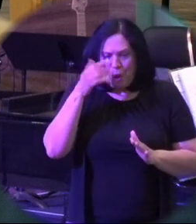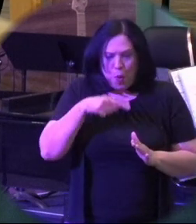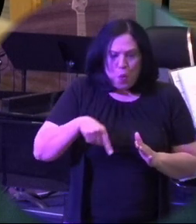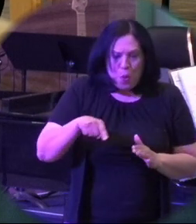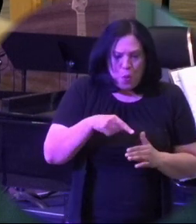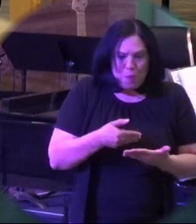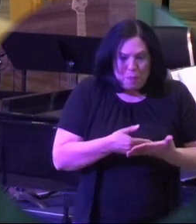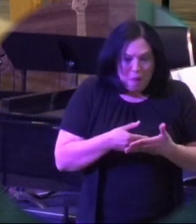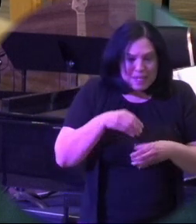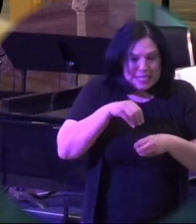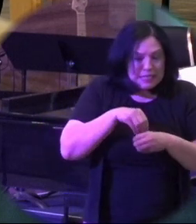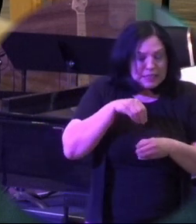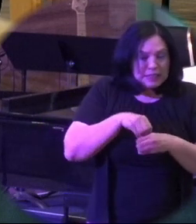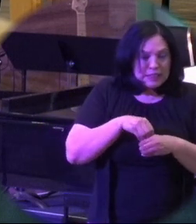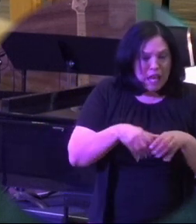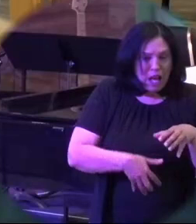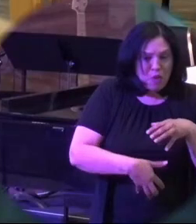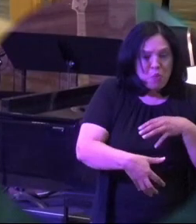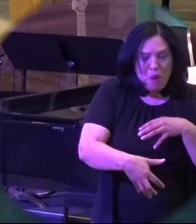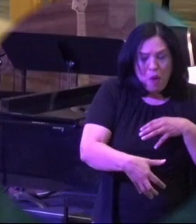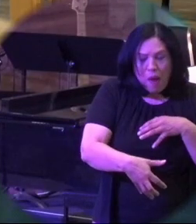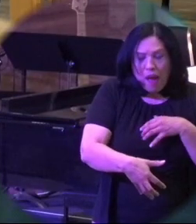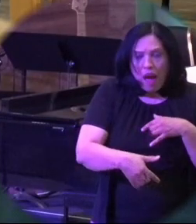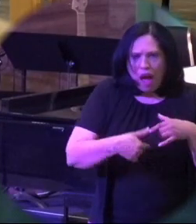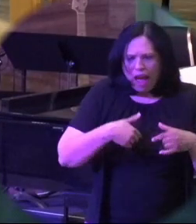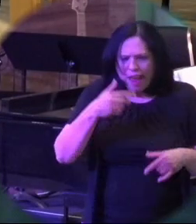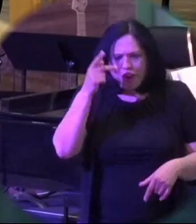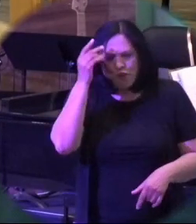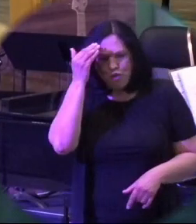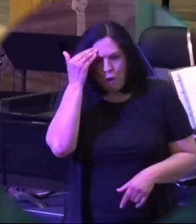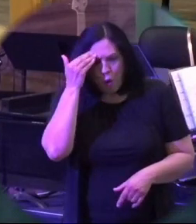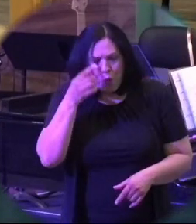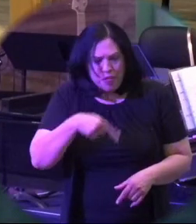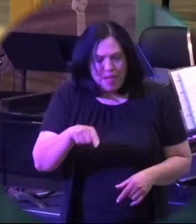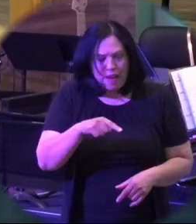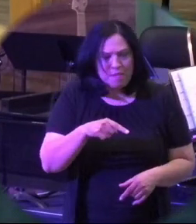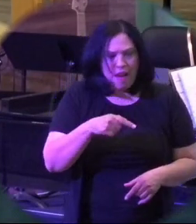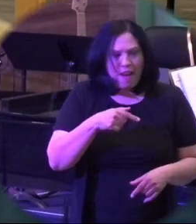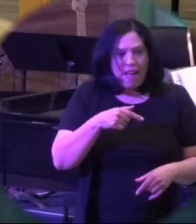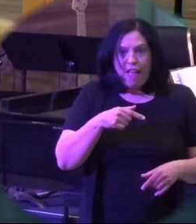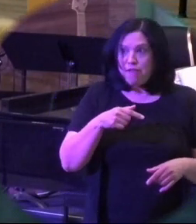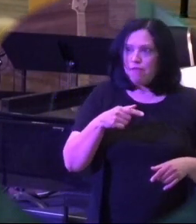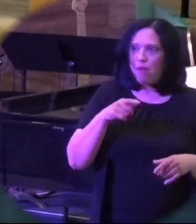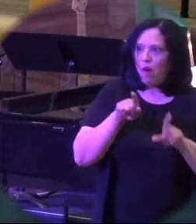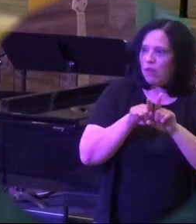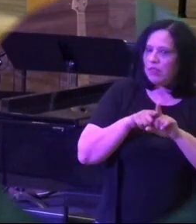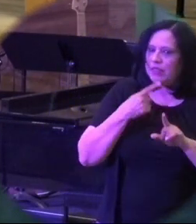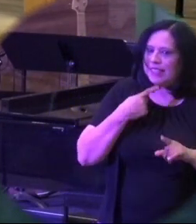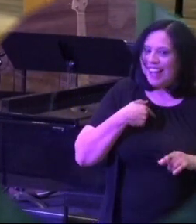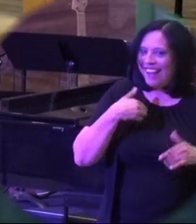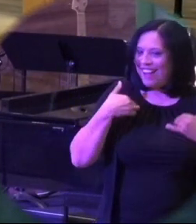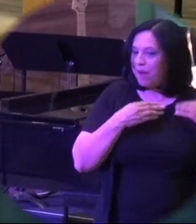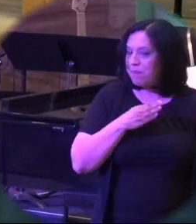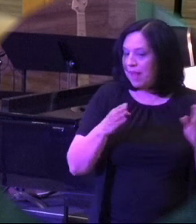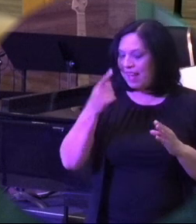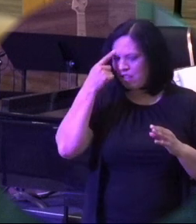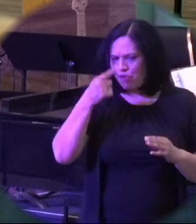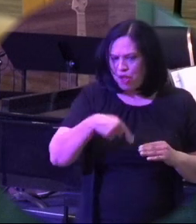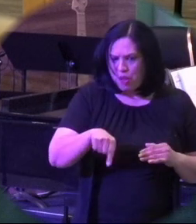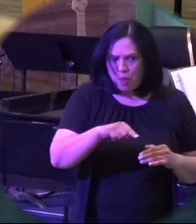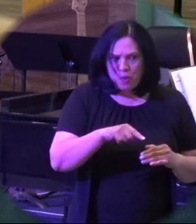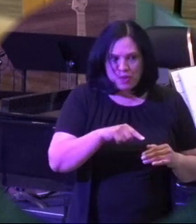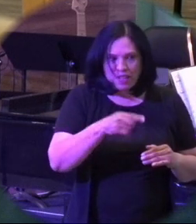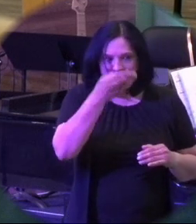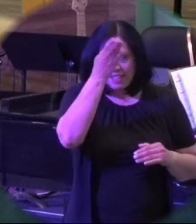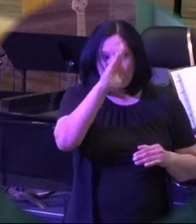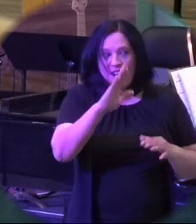womb. He says, I love these little children in the womb. And in addition to that, he says, I've got plans for these little people in the womb. God says all that